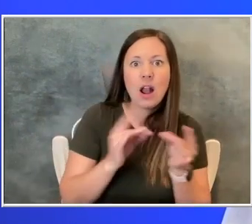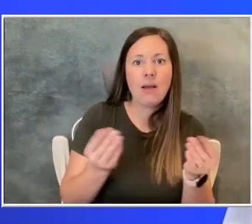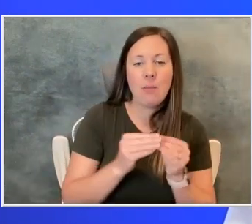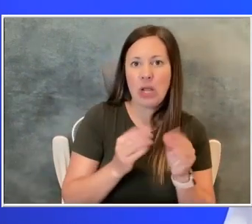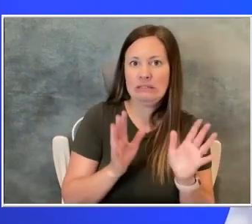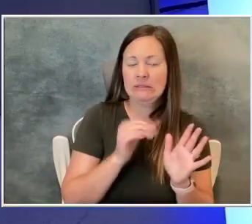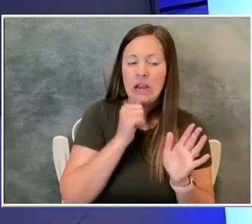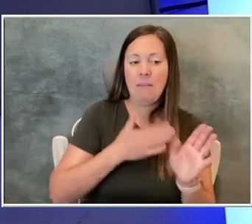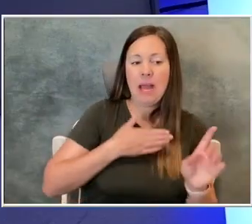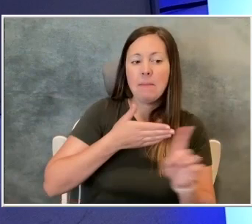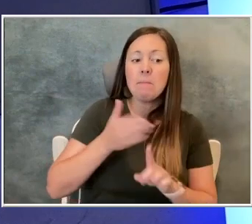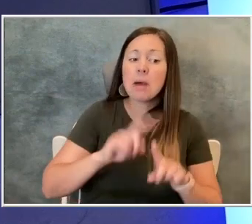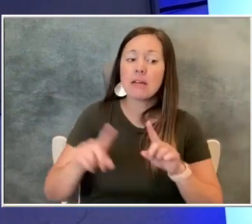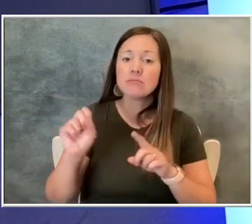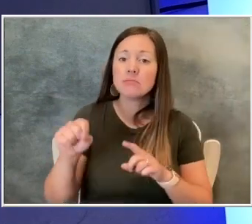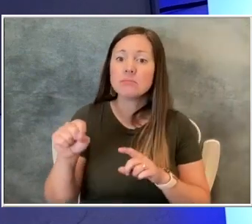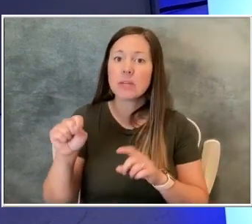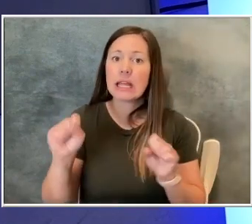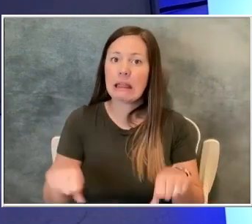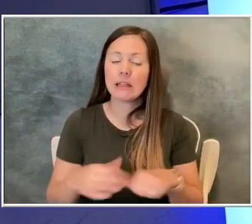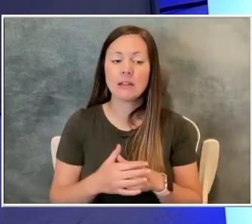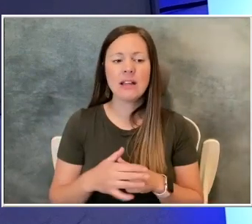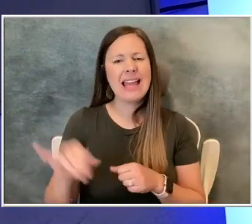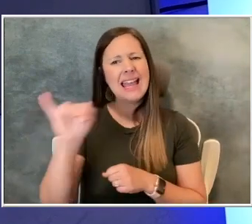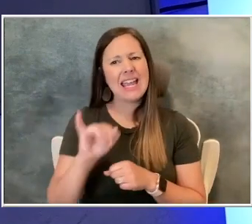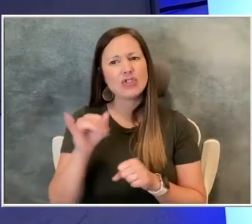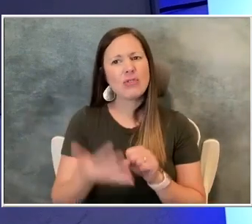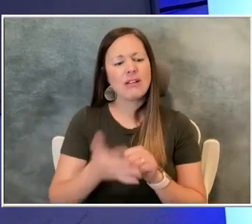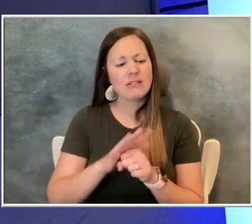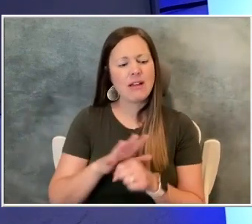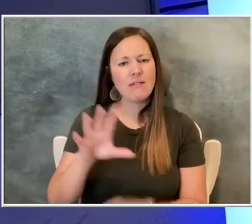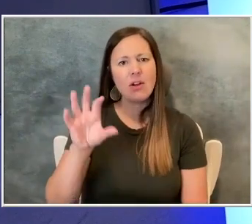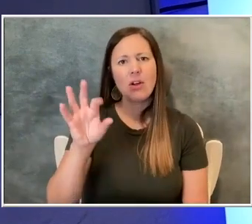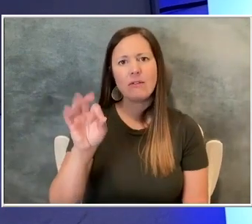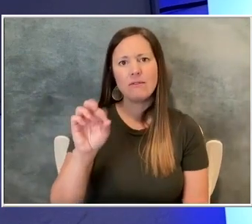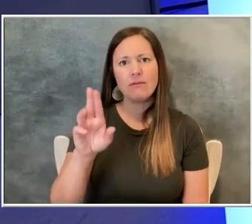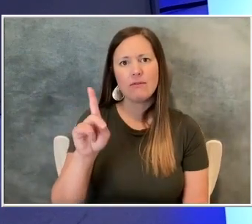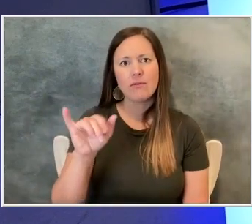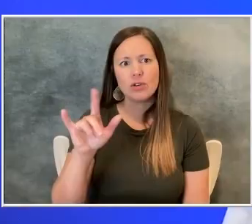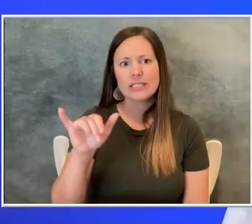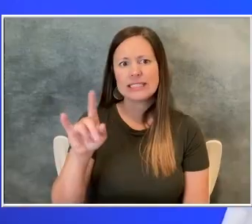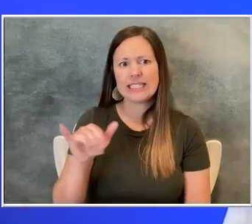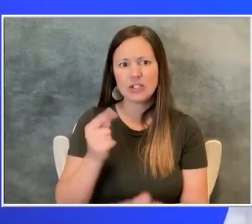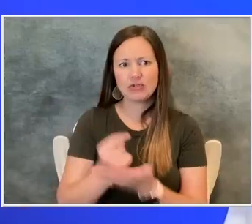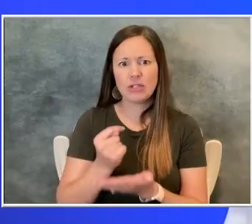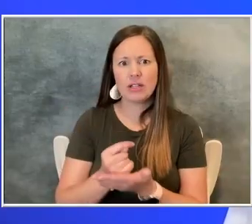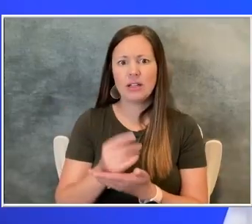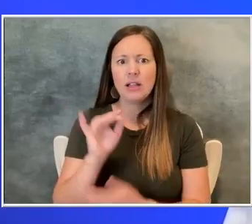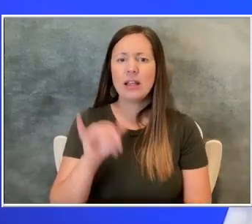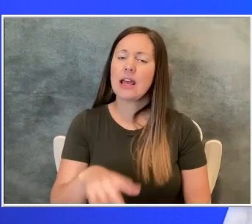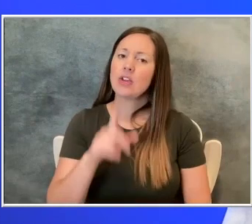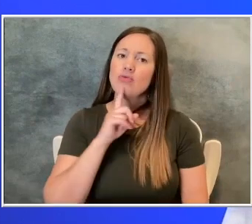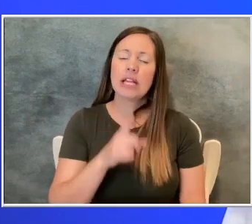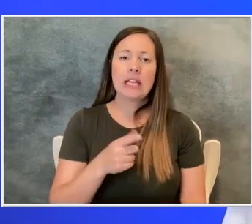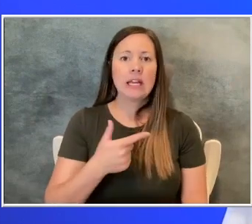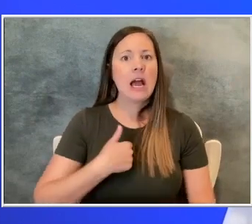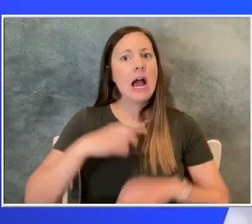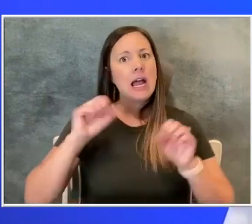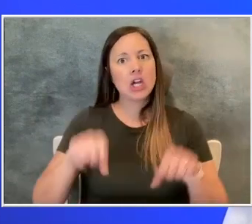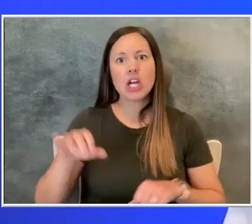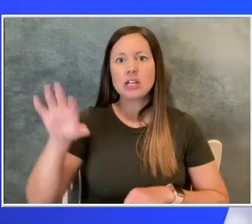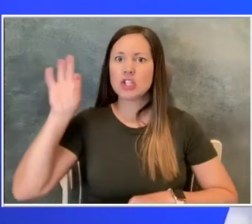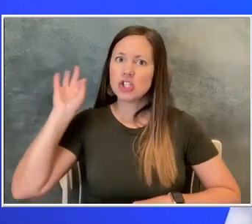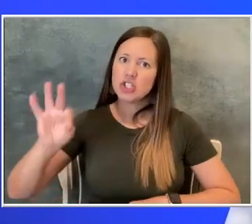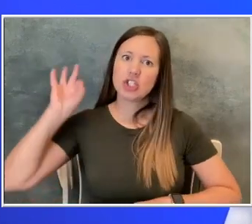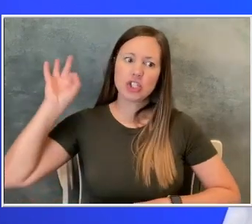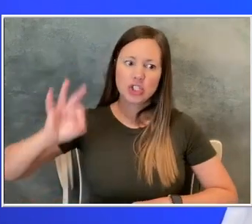Okay. Paula wants to know, does insurance cover fertility treatment? Well, that's a soapbox statement, because unfortunately I've spent nearly